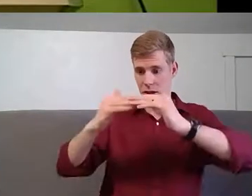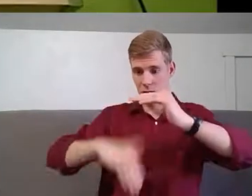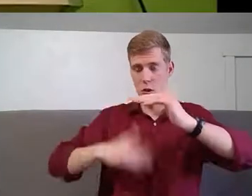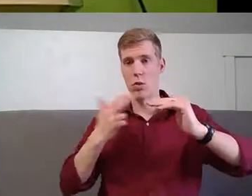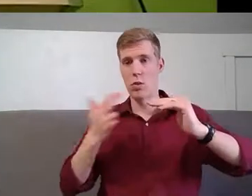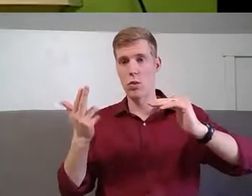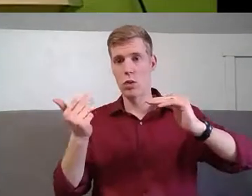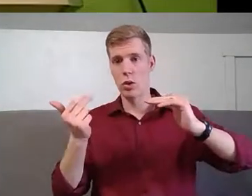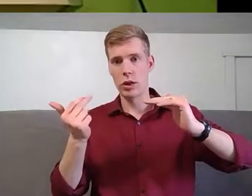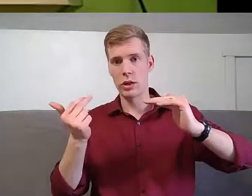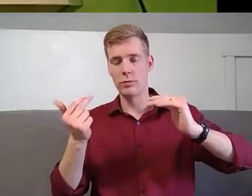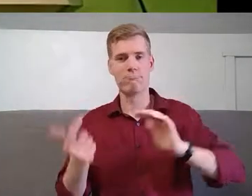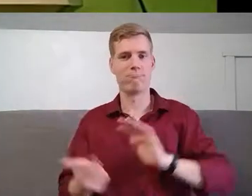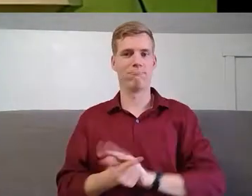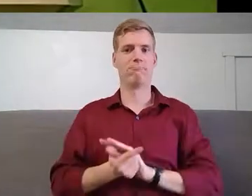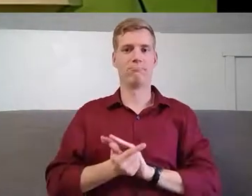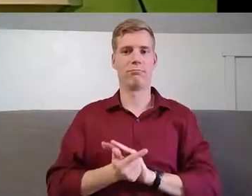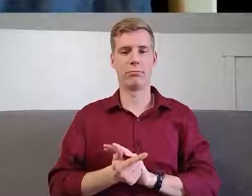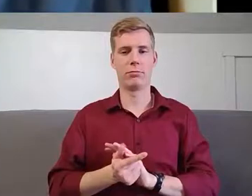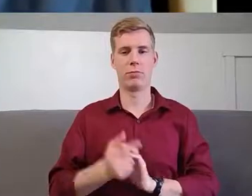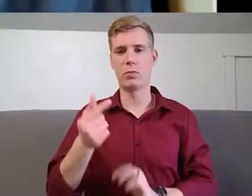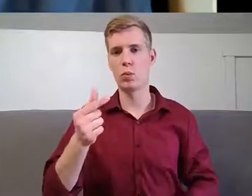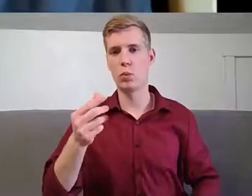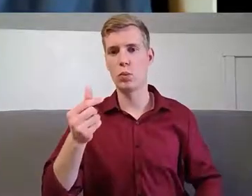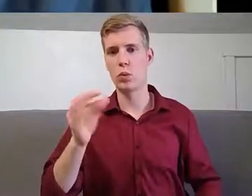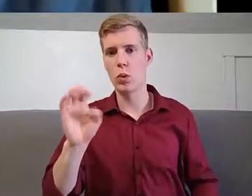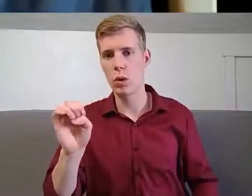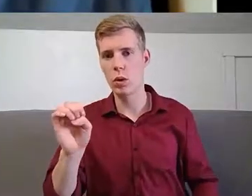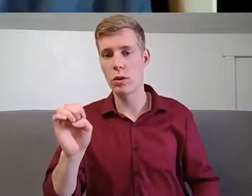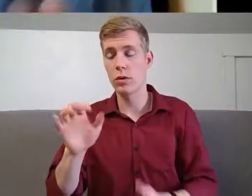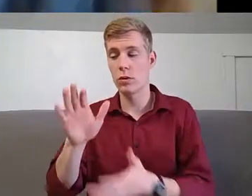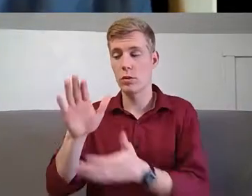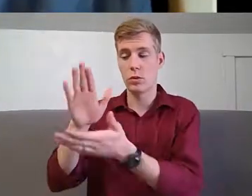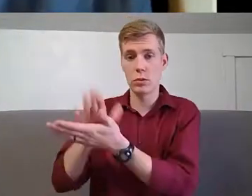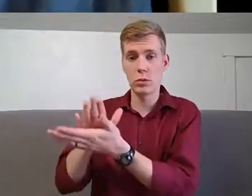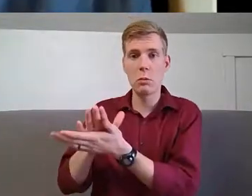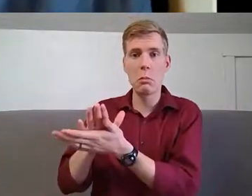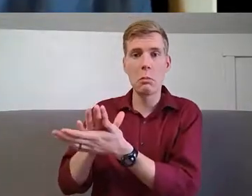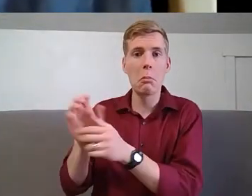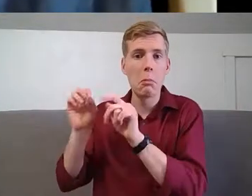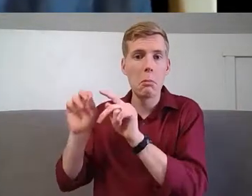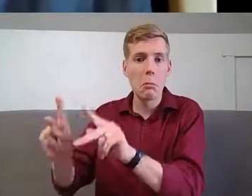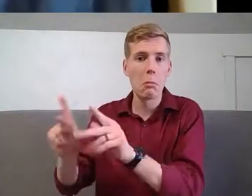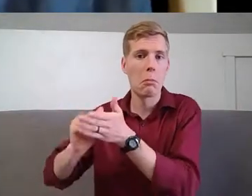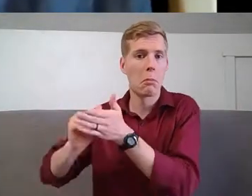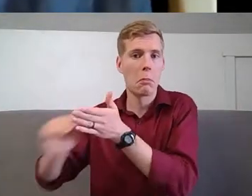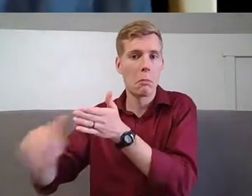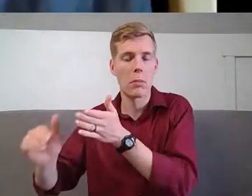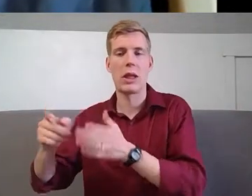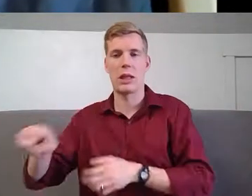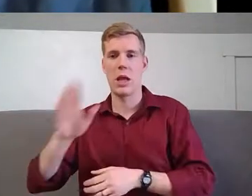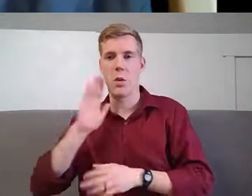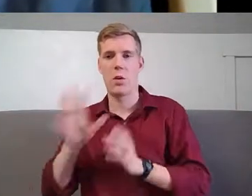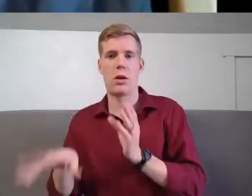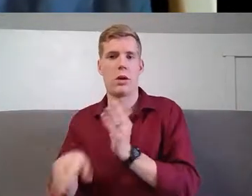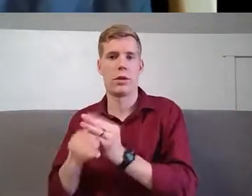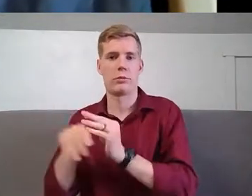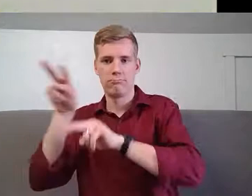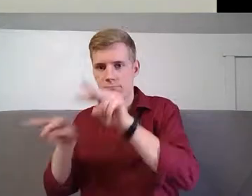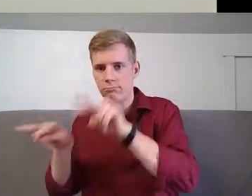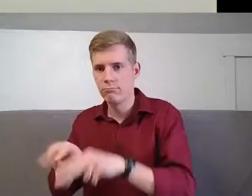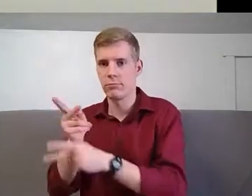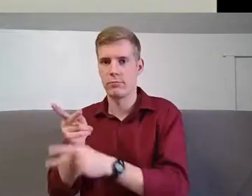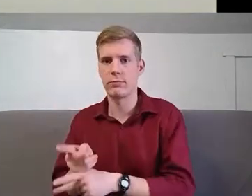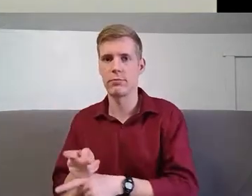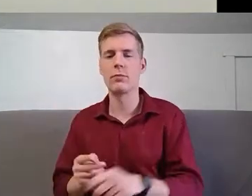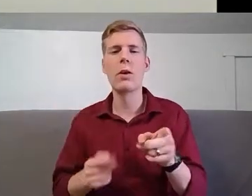have a Google account. Schools get special exemptions, so there's extra monitoring. Perfect. Pam